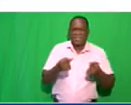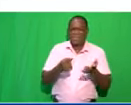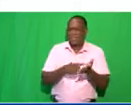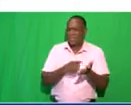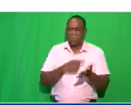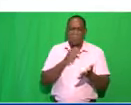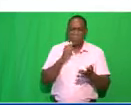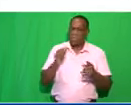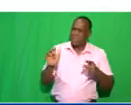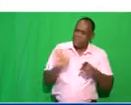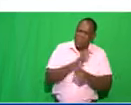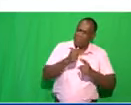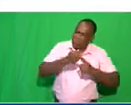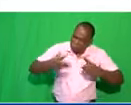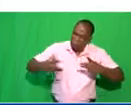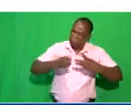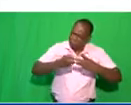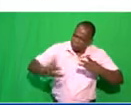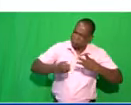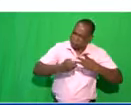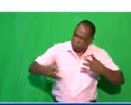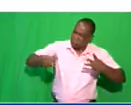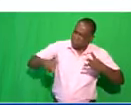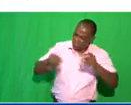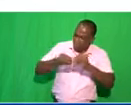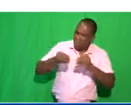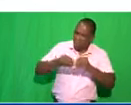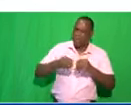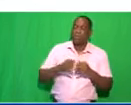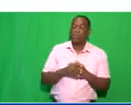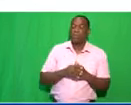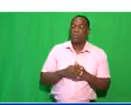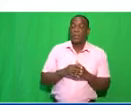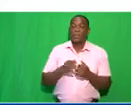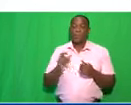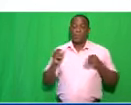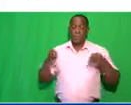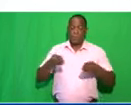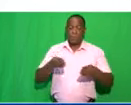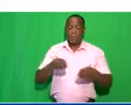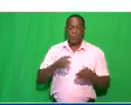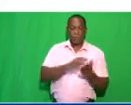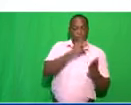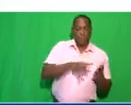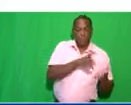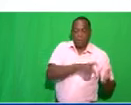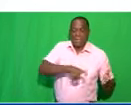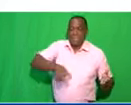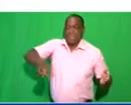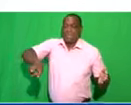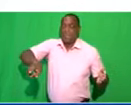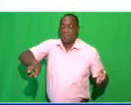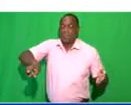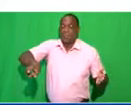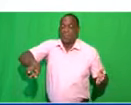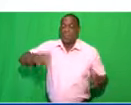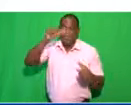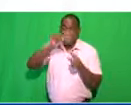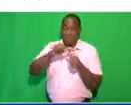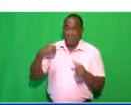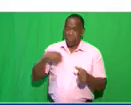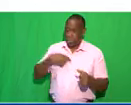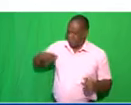be. And the fact is, when you deal with the transition of students, which we inherited over the